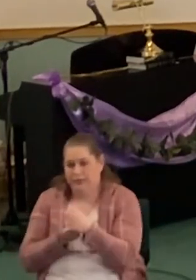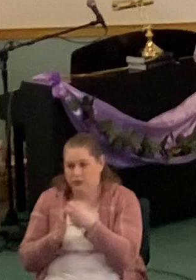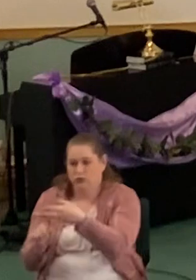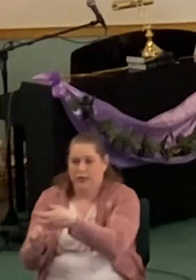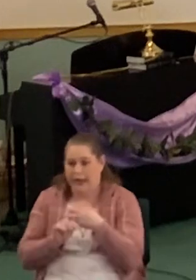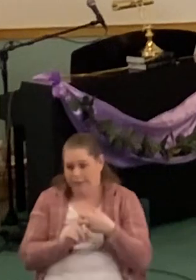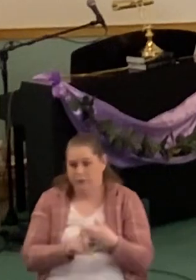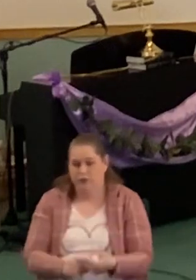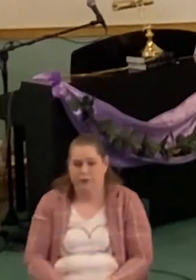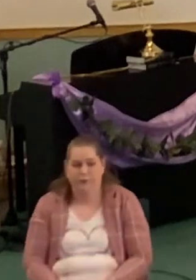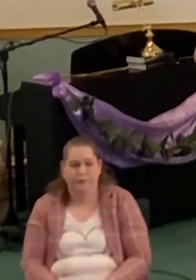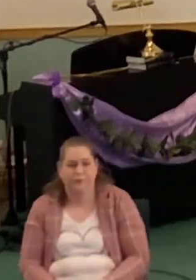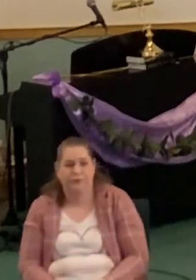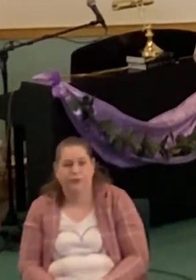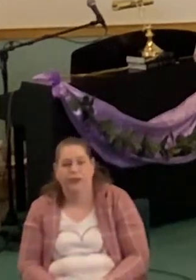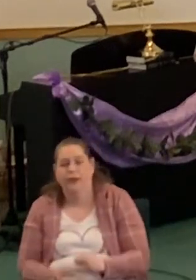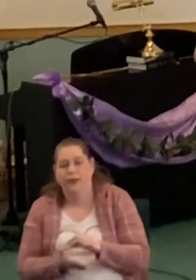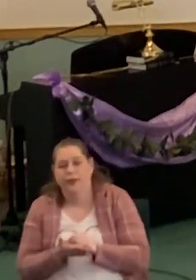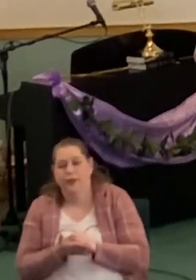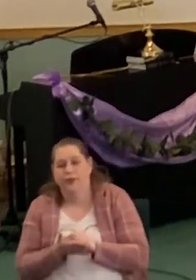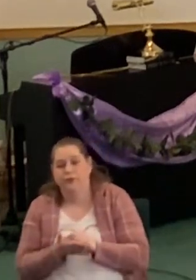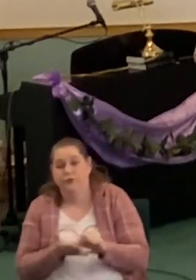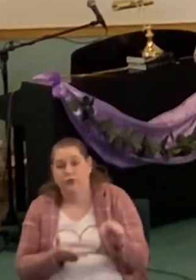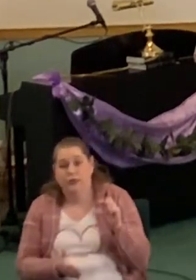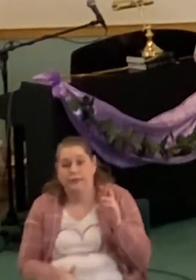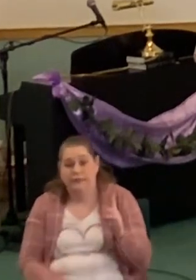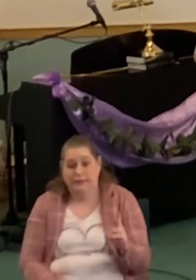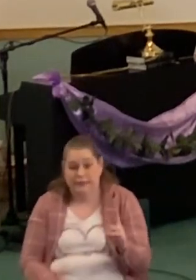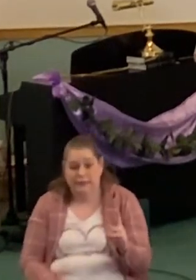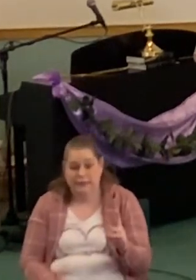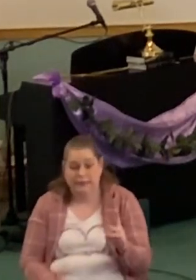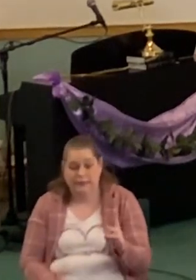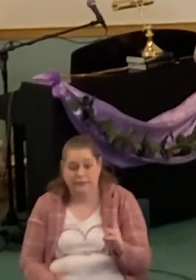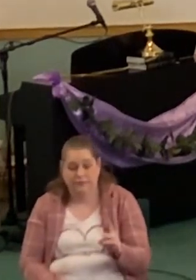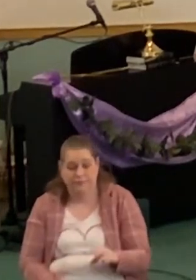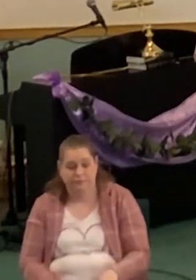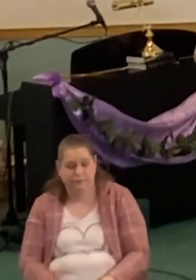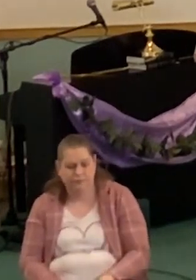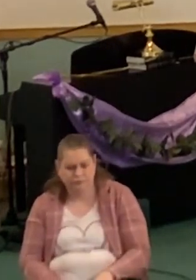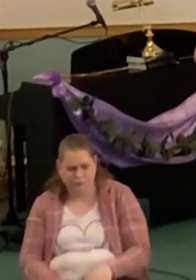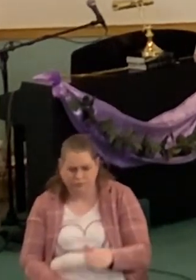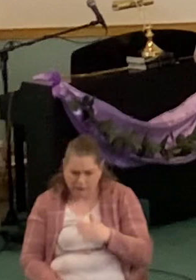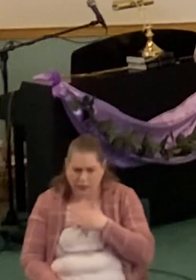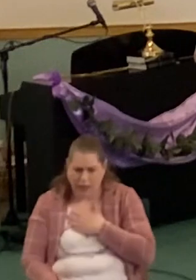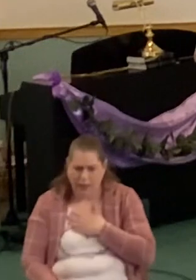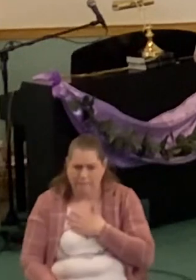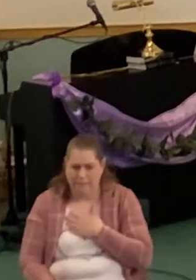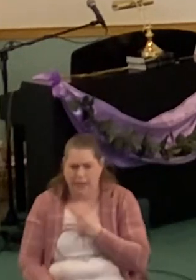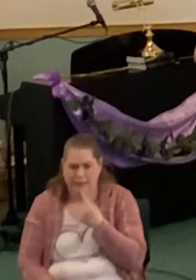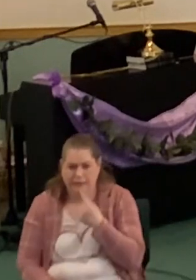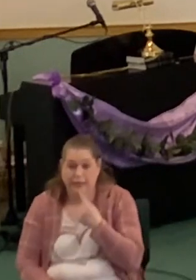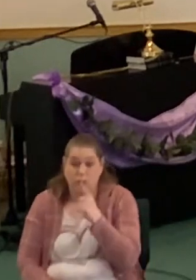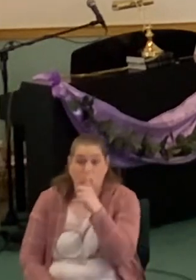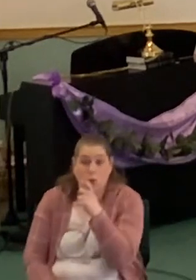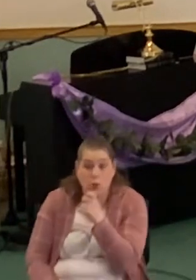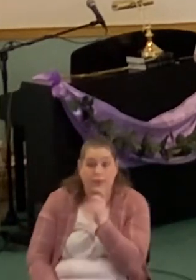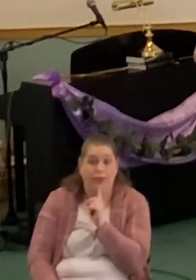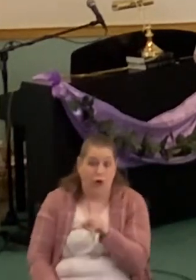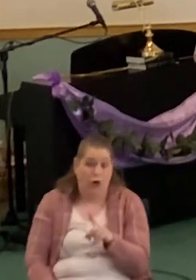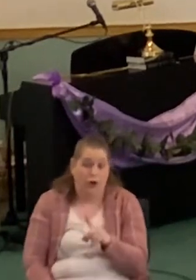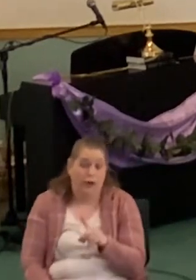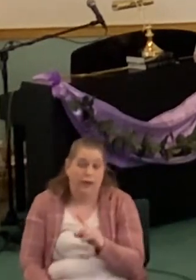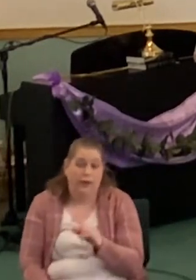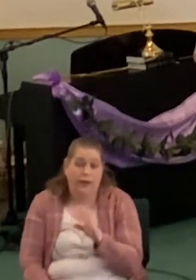Verse 6 introduces the destruction by these Babylonians. My translation describes who they are. It calls them